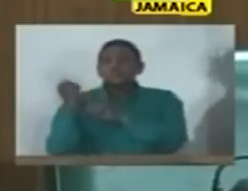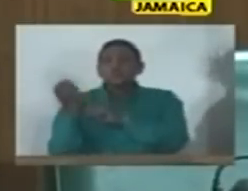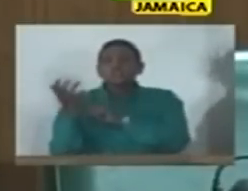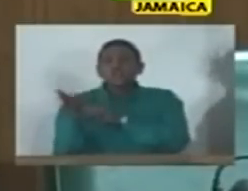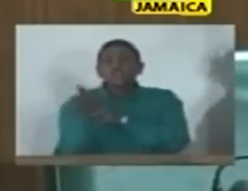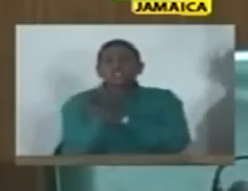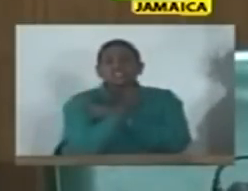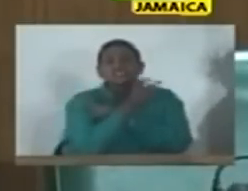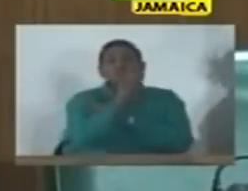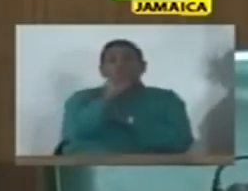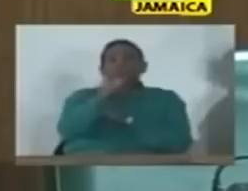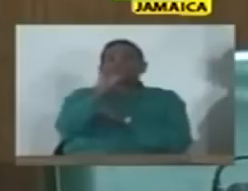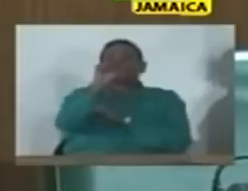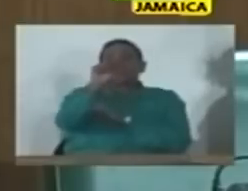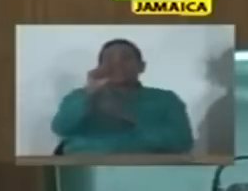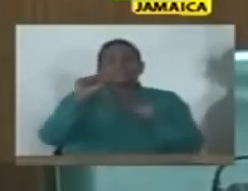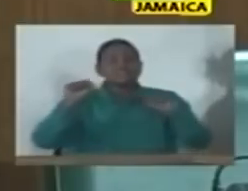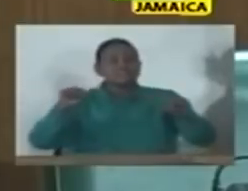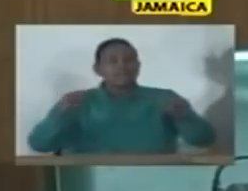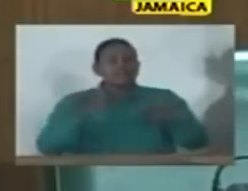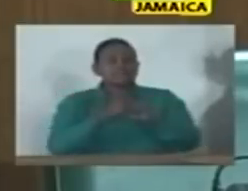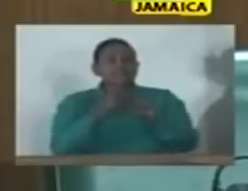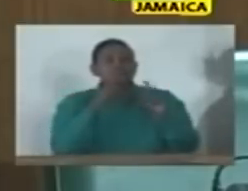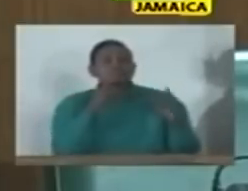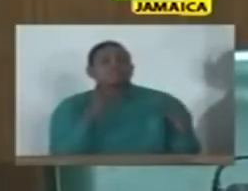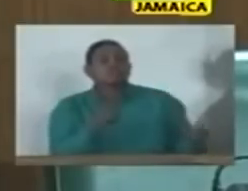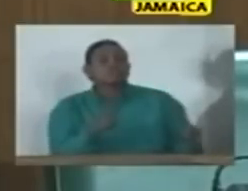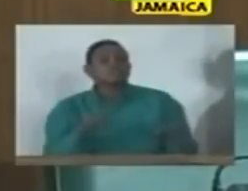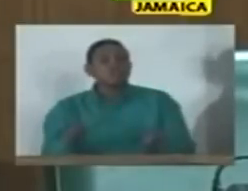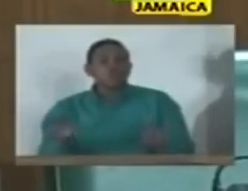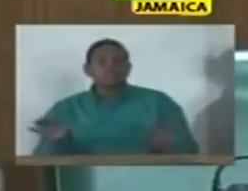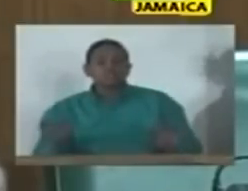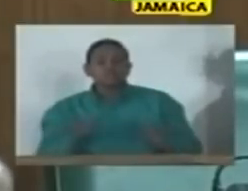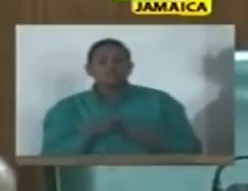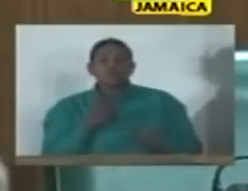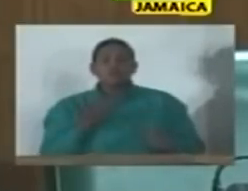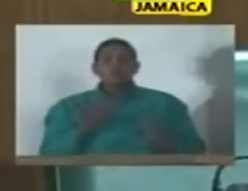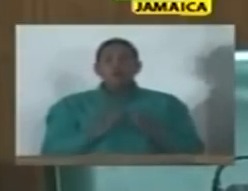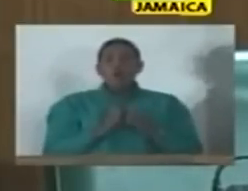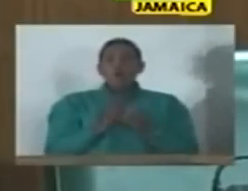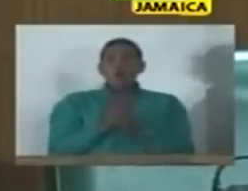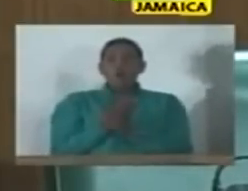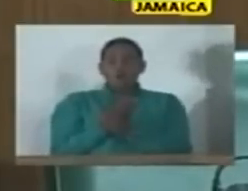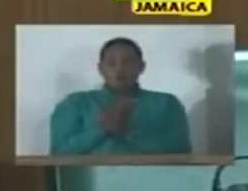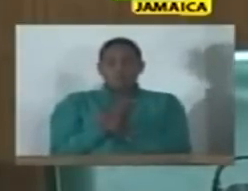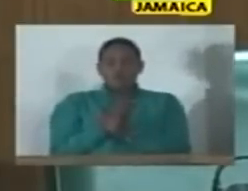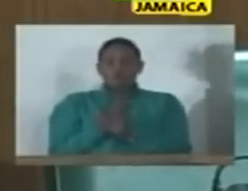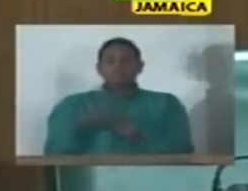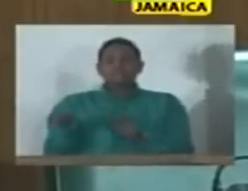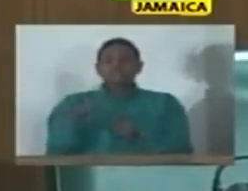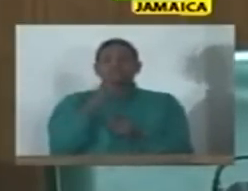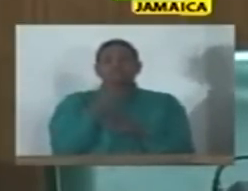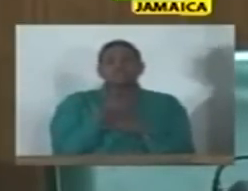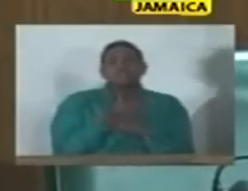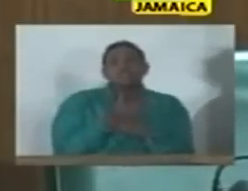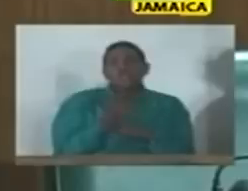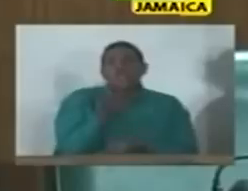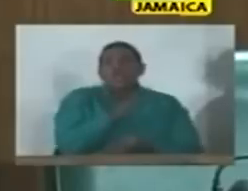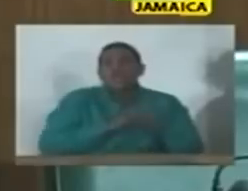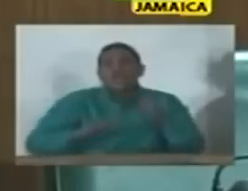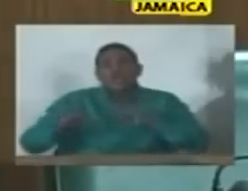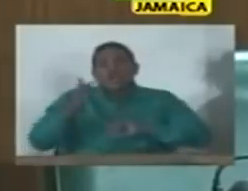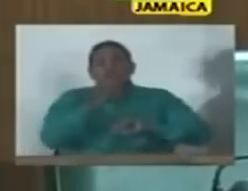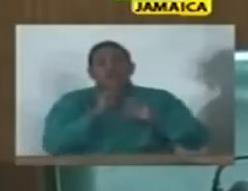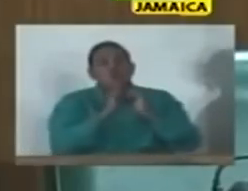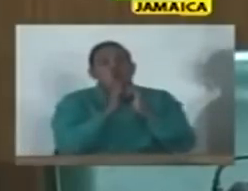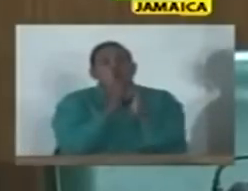situations, a trust can result from how property is shared, how property